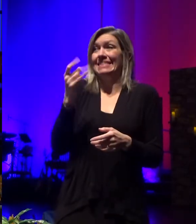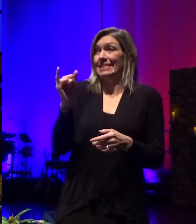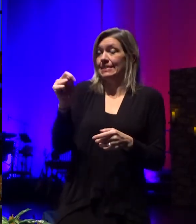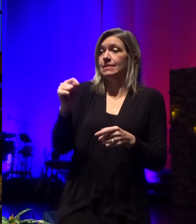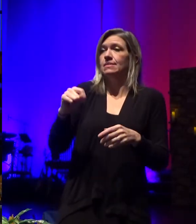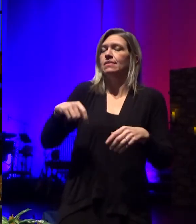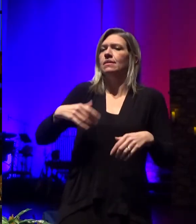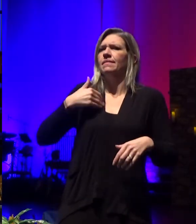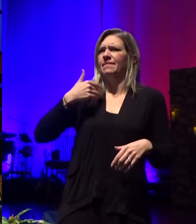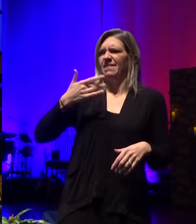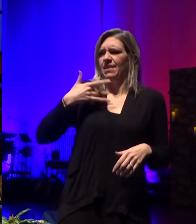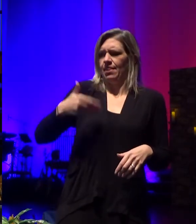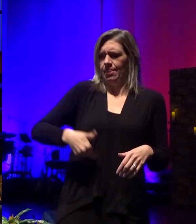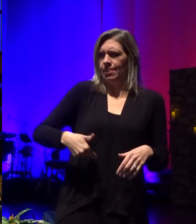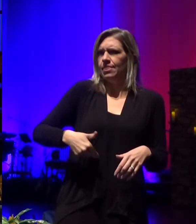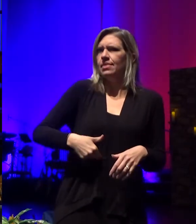it.